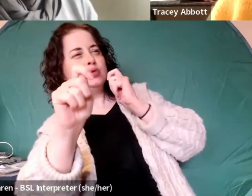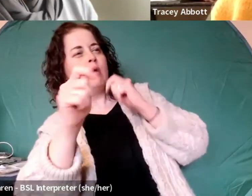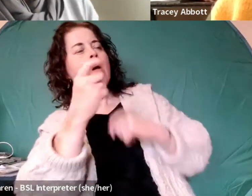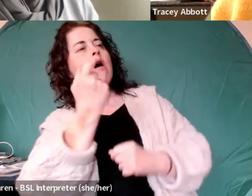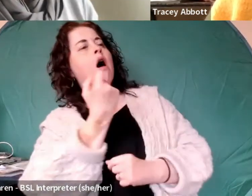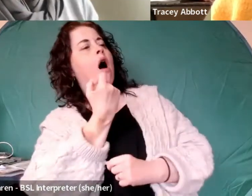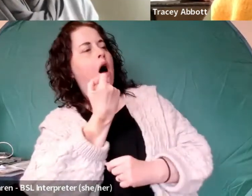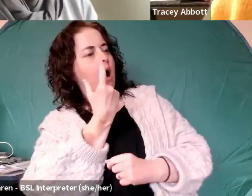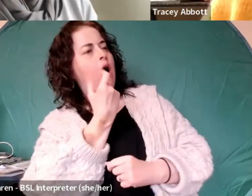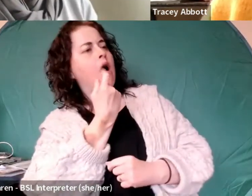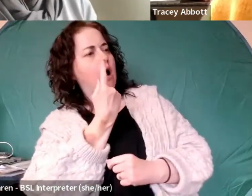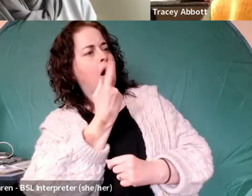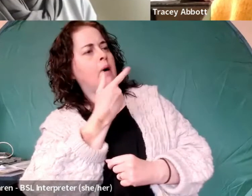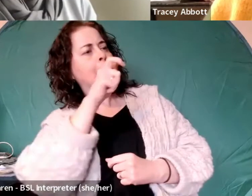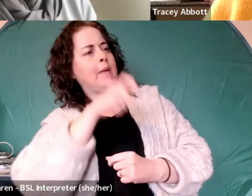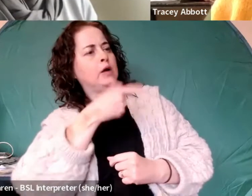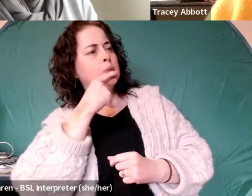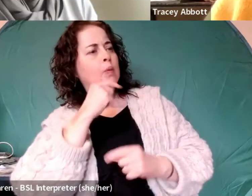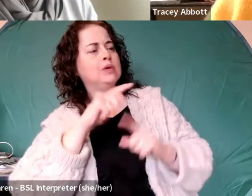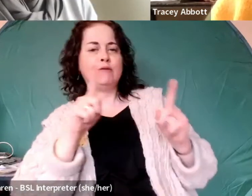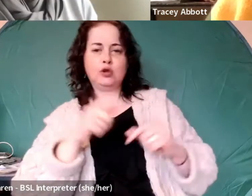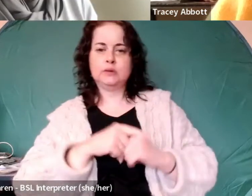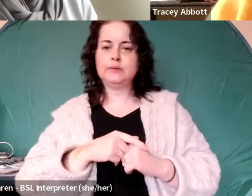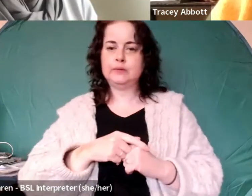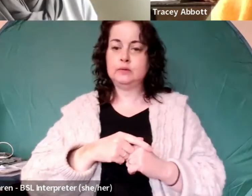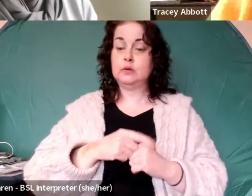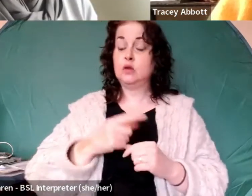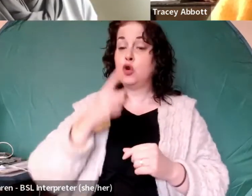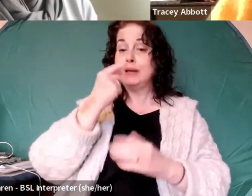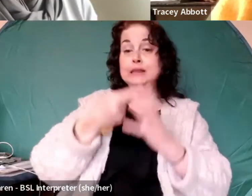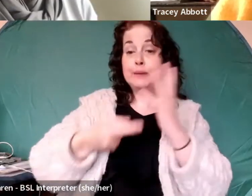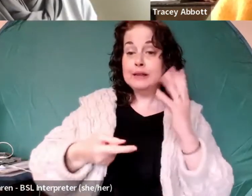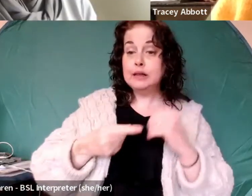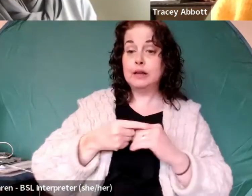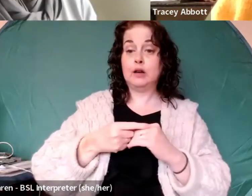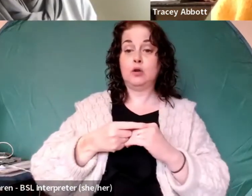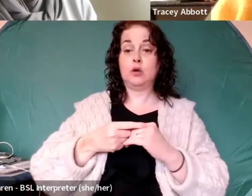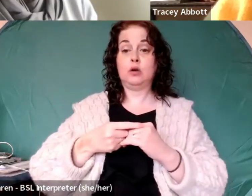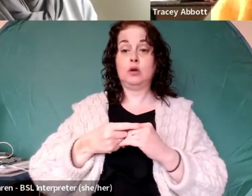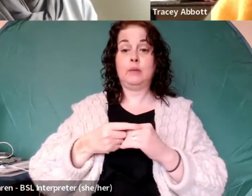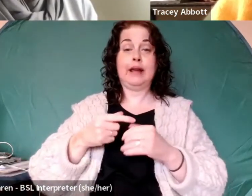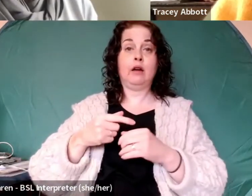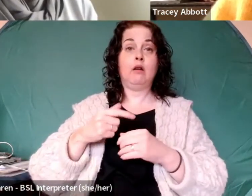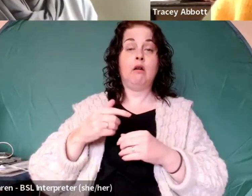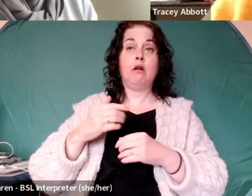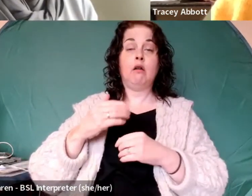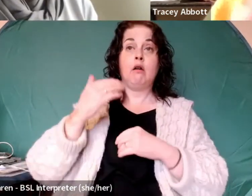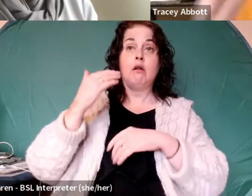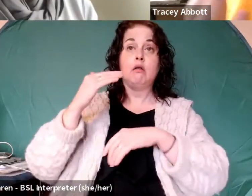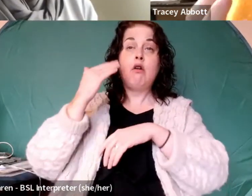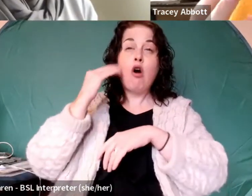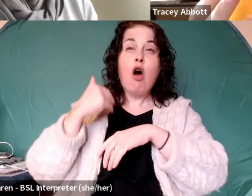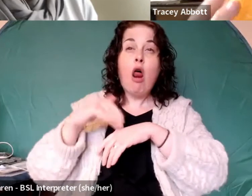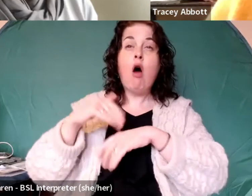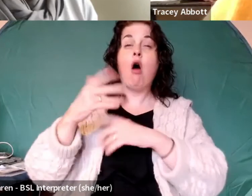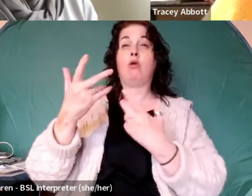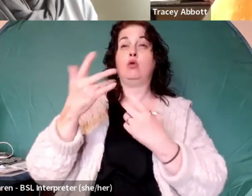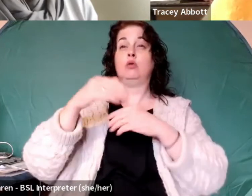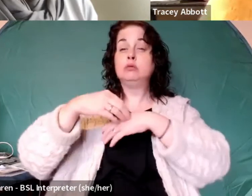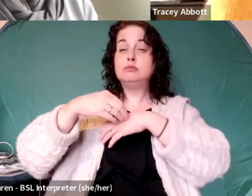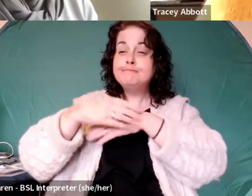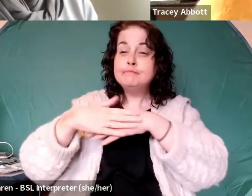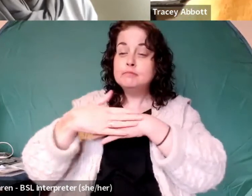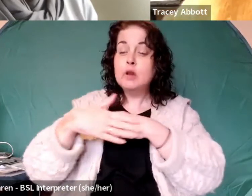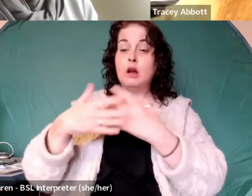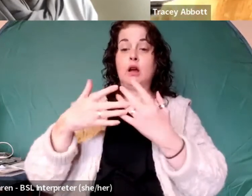like to be a person of difference. So that could be a disability, it could be your face, it could be your color, it could be anything. But specifically